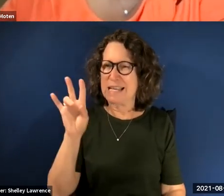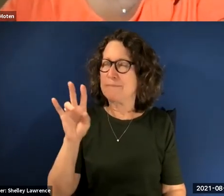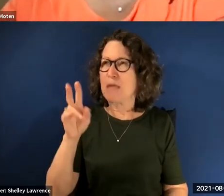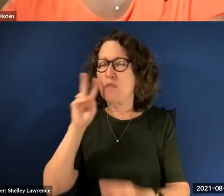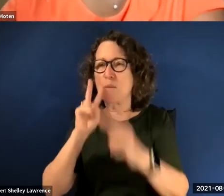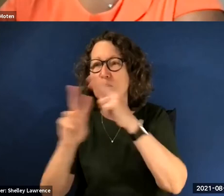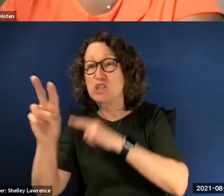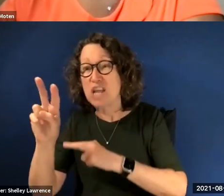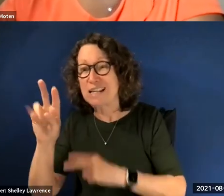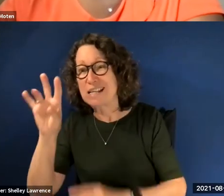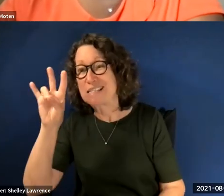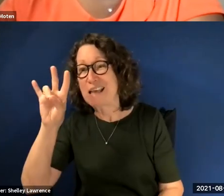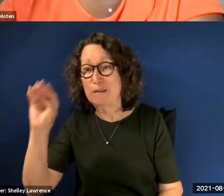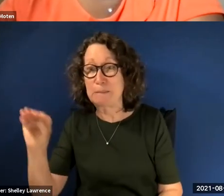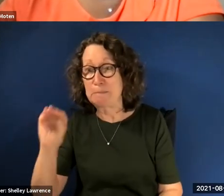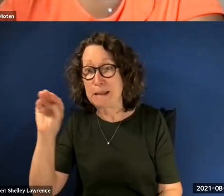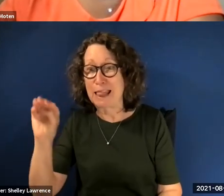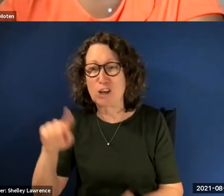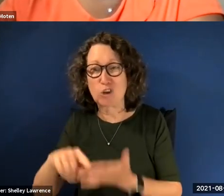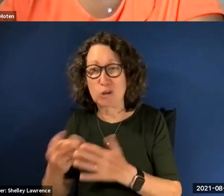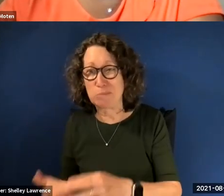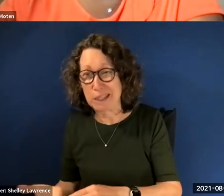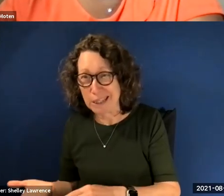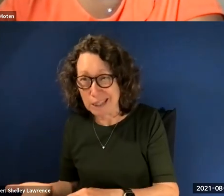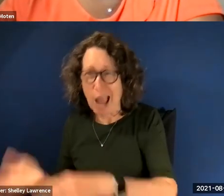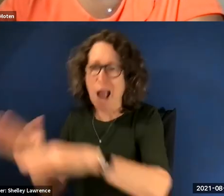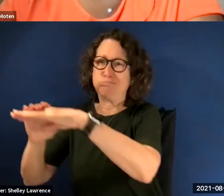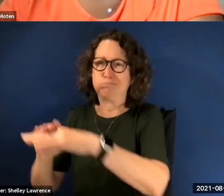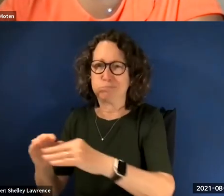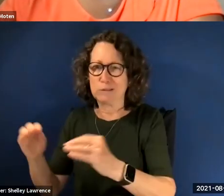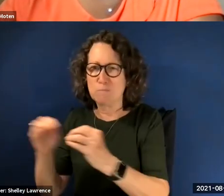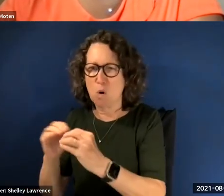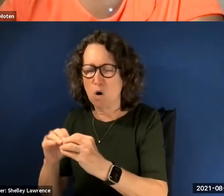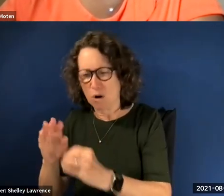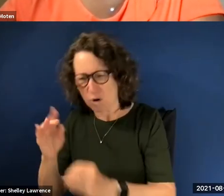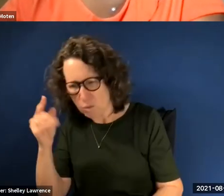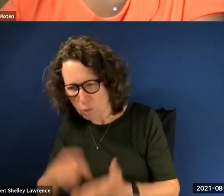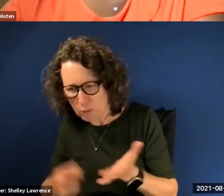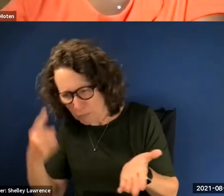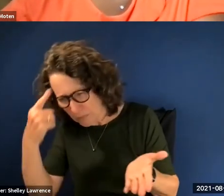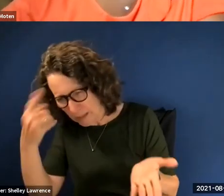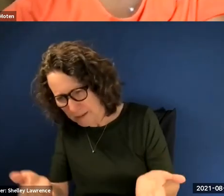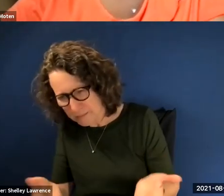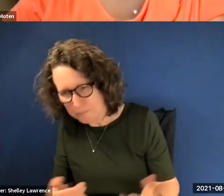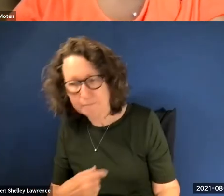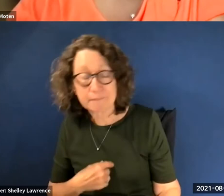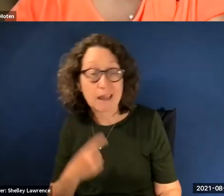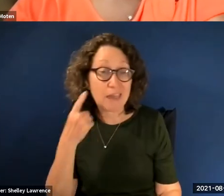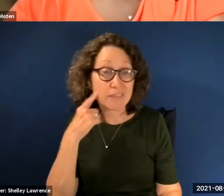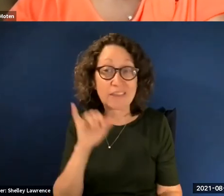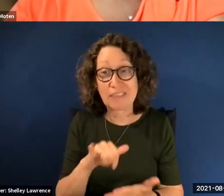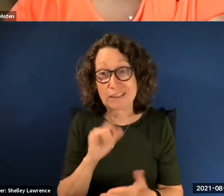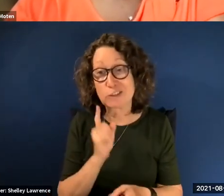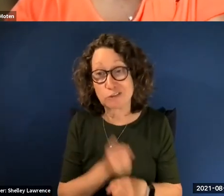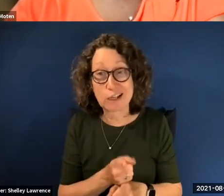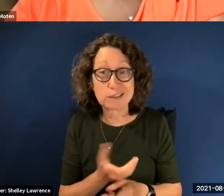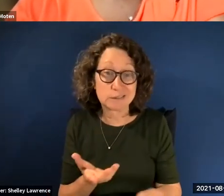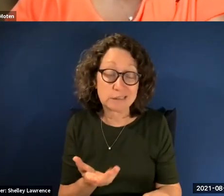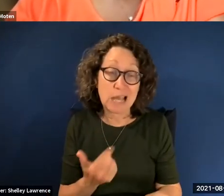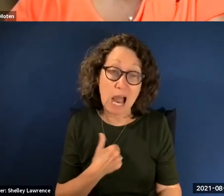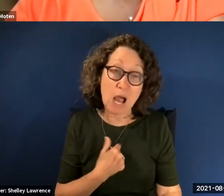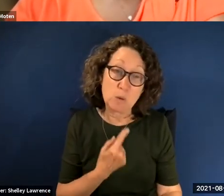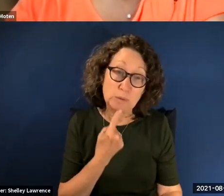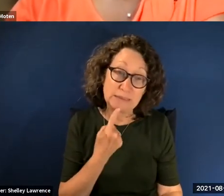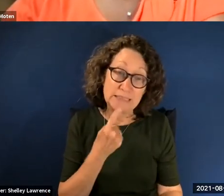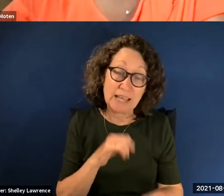projected 7 million could potentially be a little bit more. What's your thought on that? I think that that's correct. And I would say